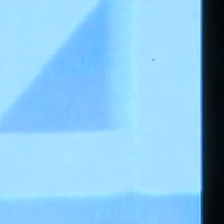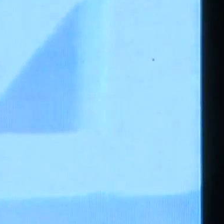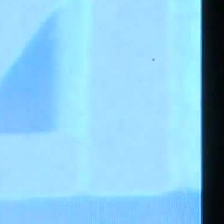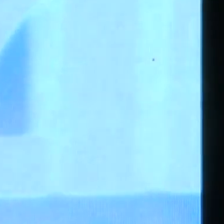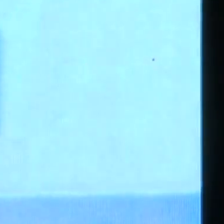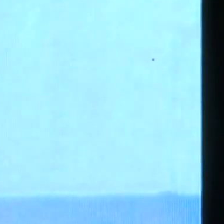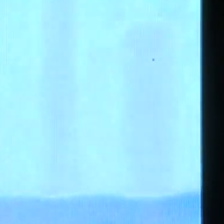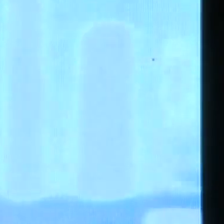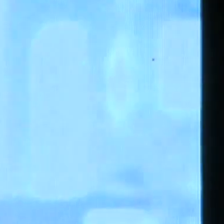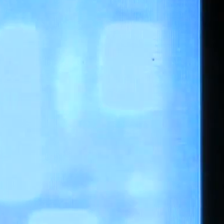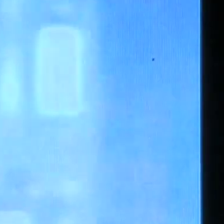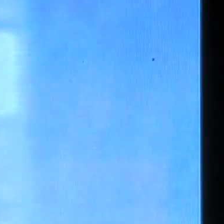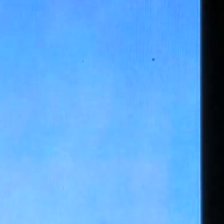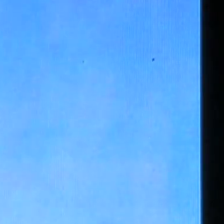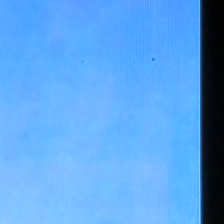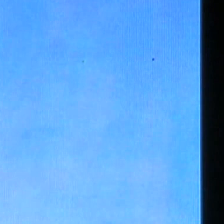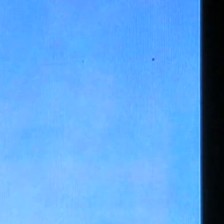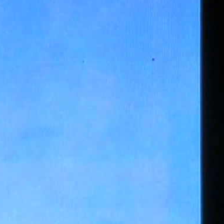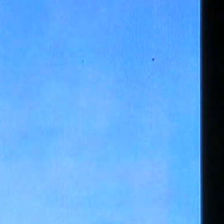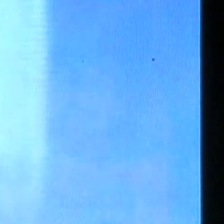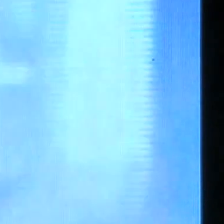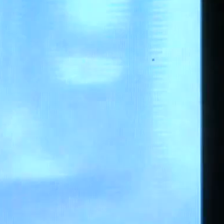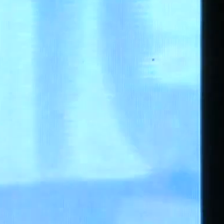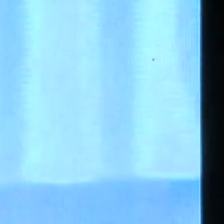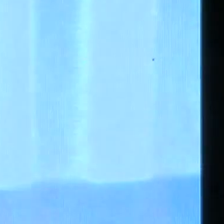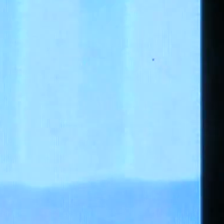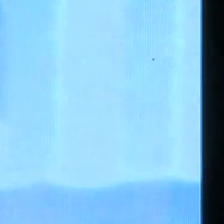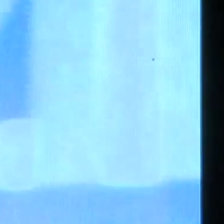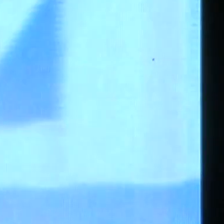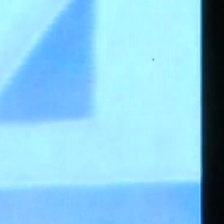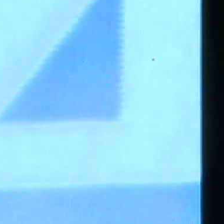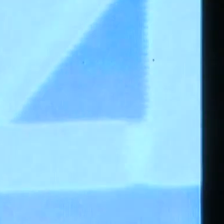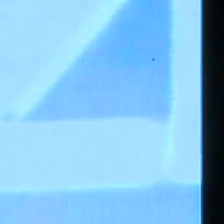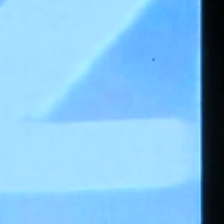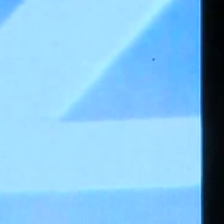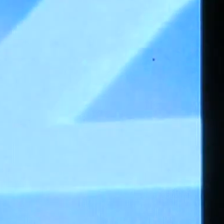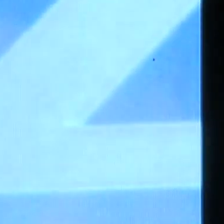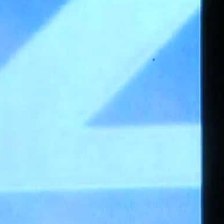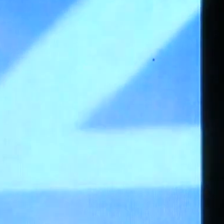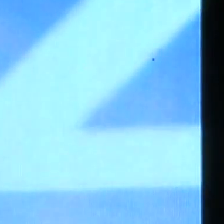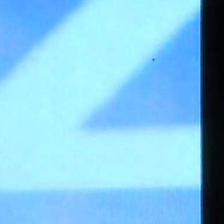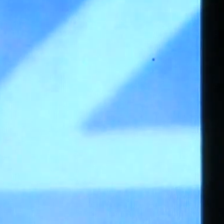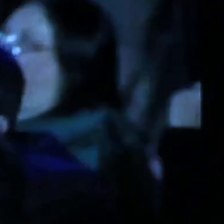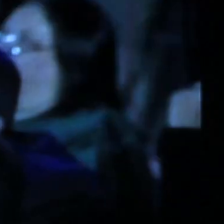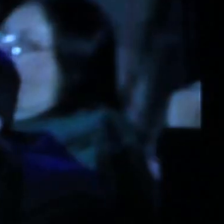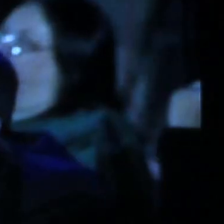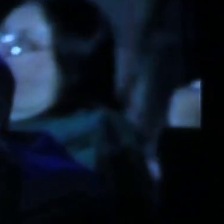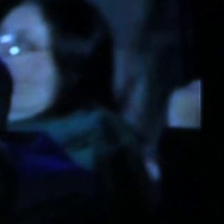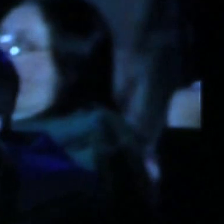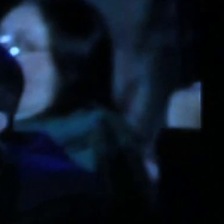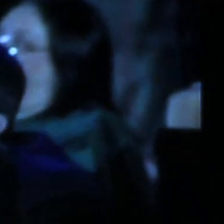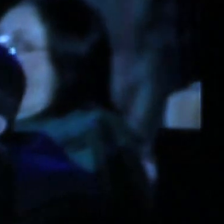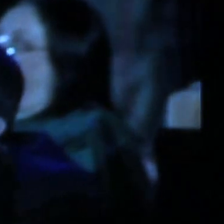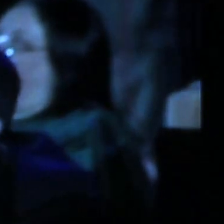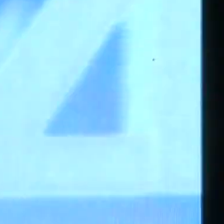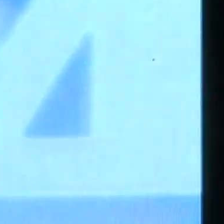Professionally, I get asked, okay, so first blind student at Wharton, first trader ever who's blind. What's the next first you'll do? And I smile